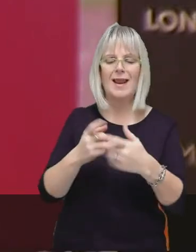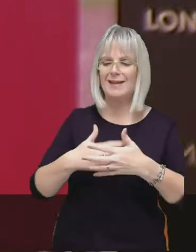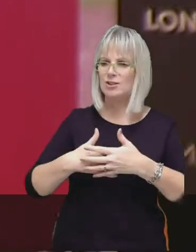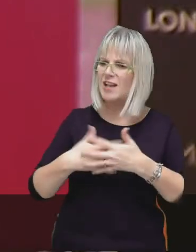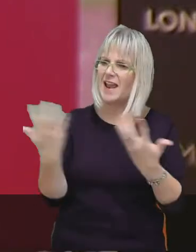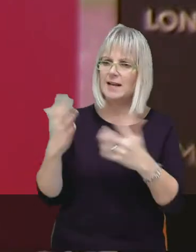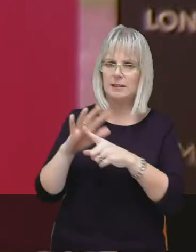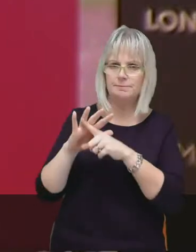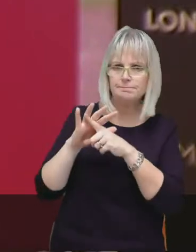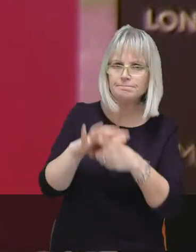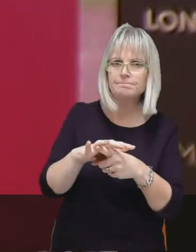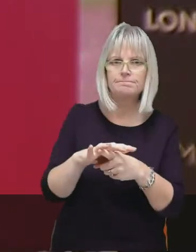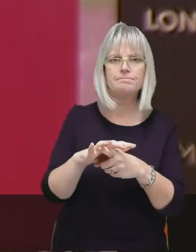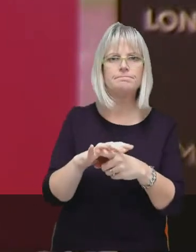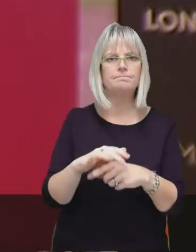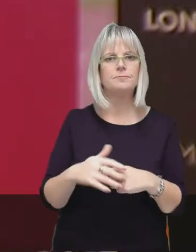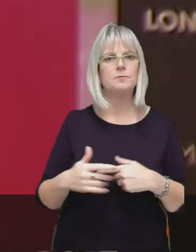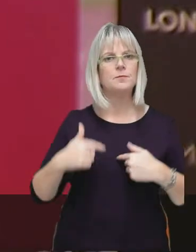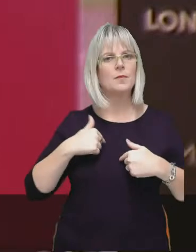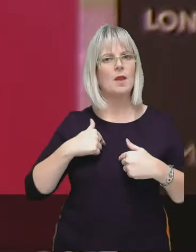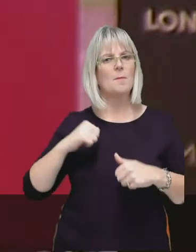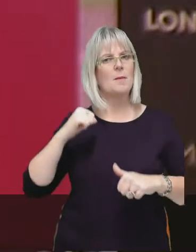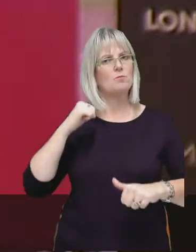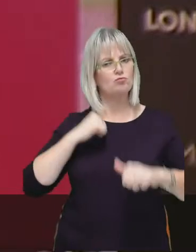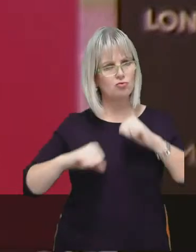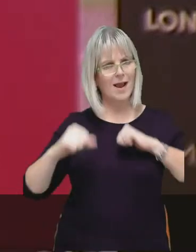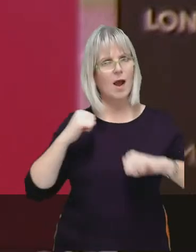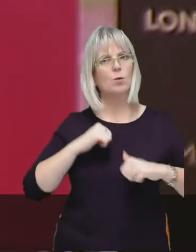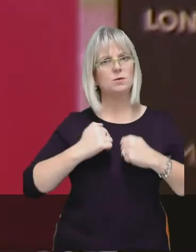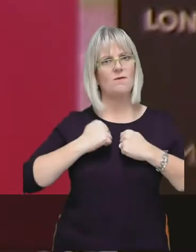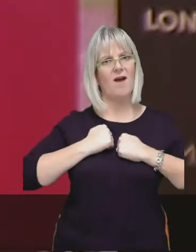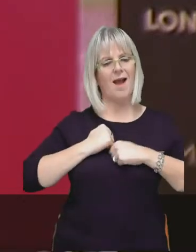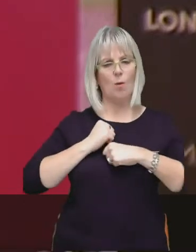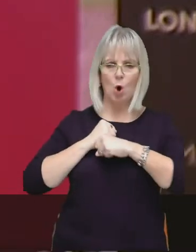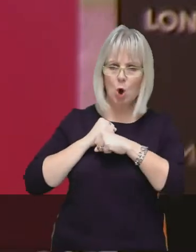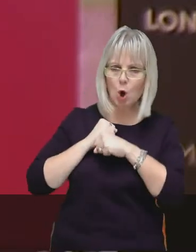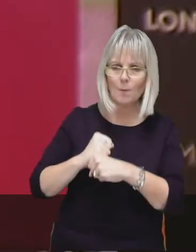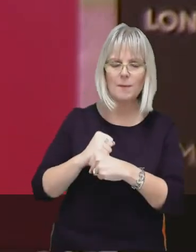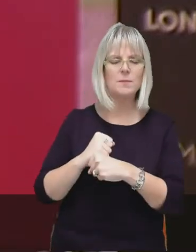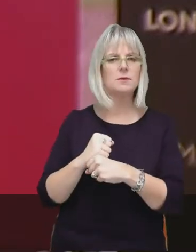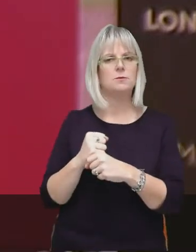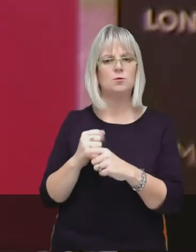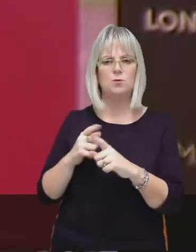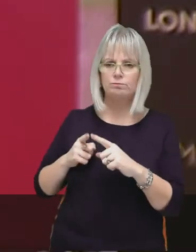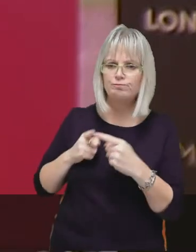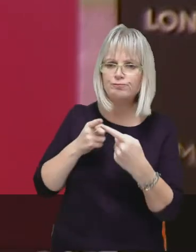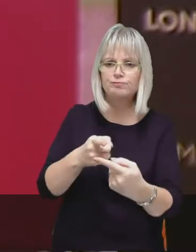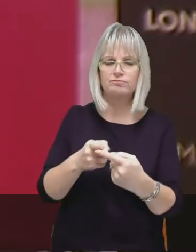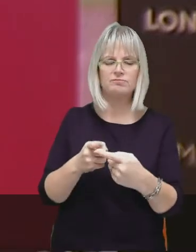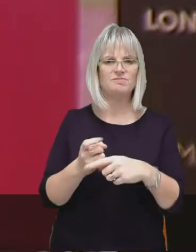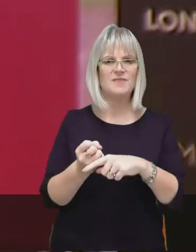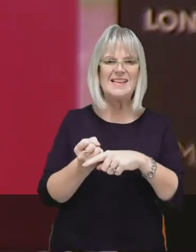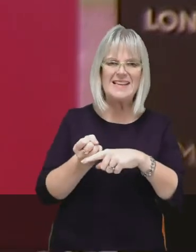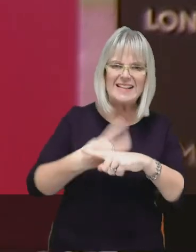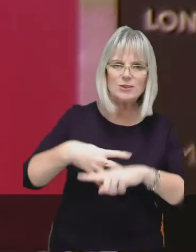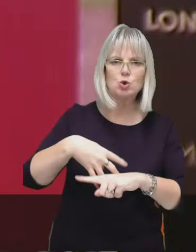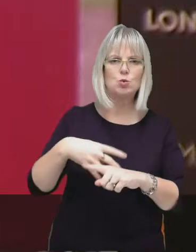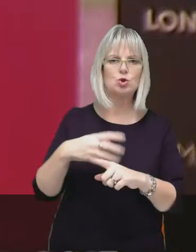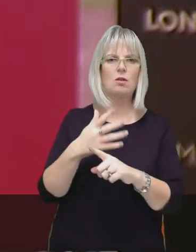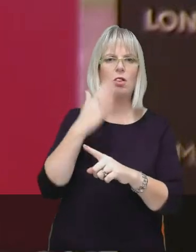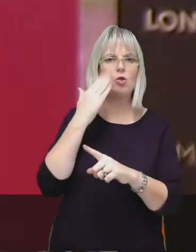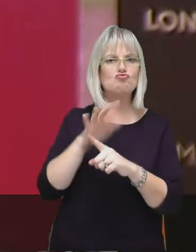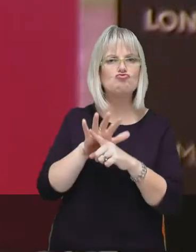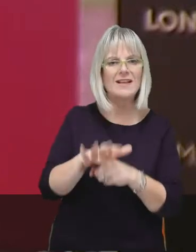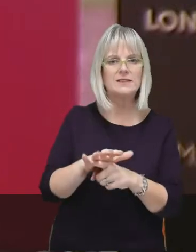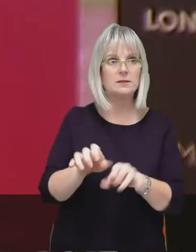Mayor's commitment to tackle structural and institutional racism across London. Going forward, let